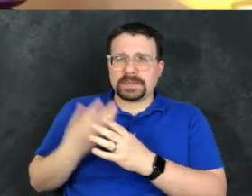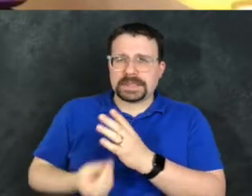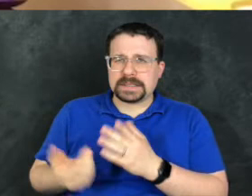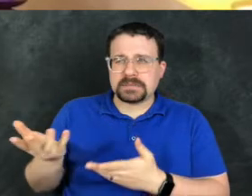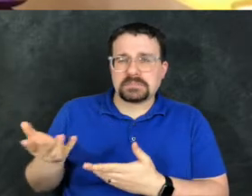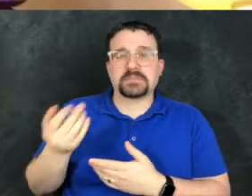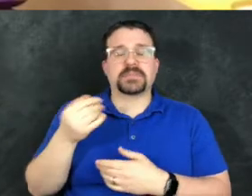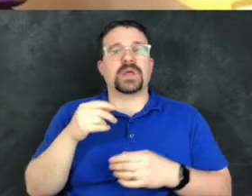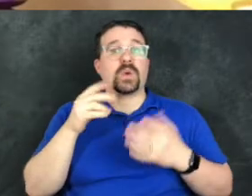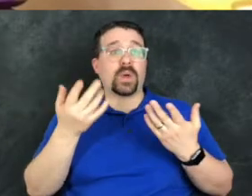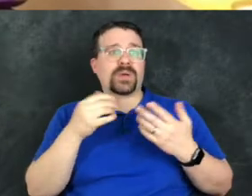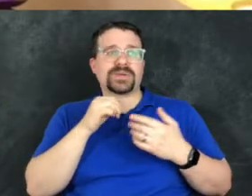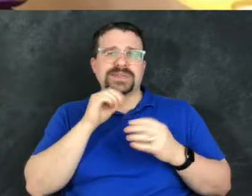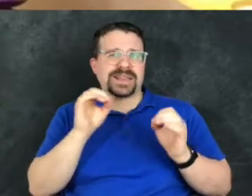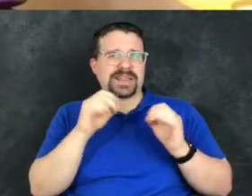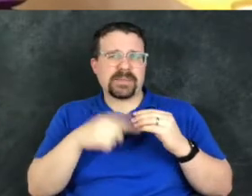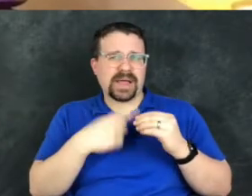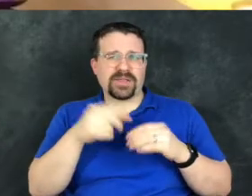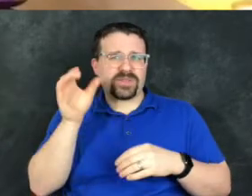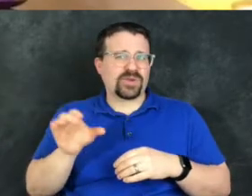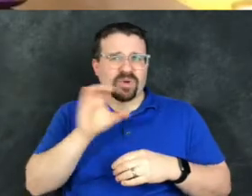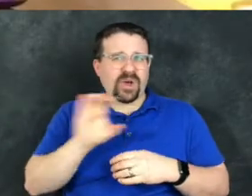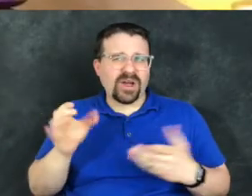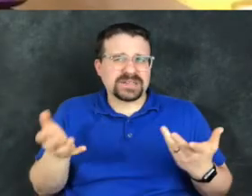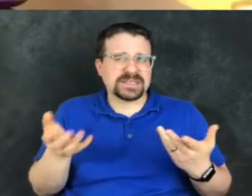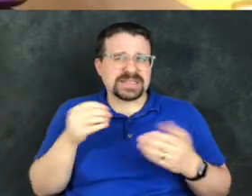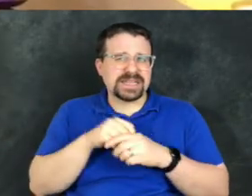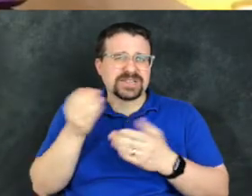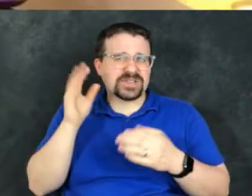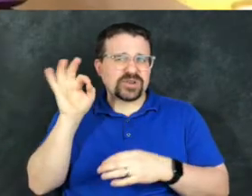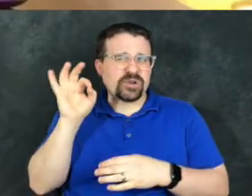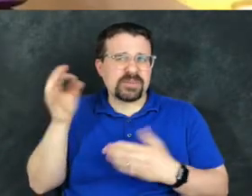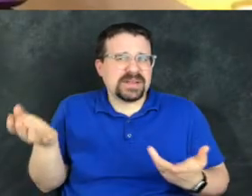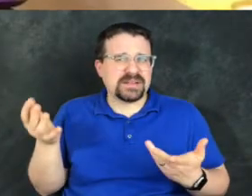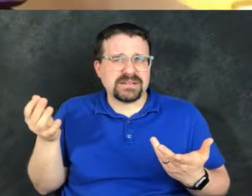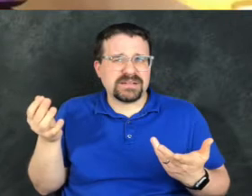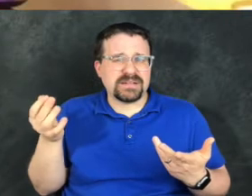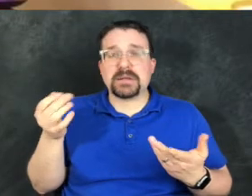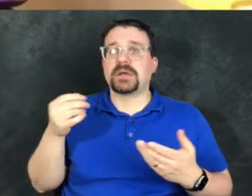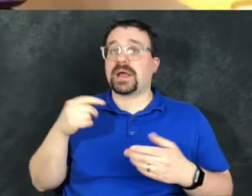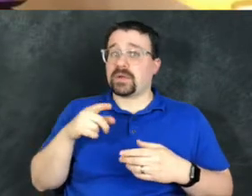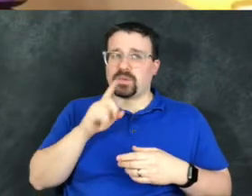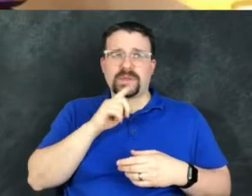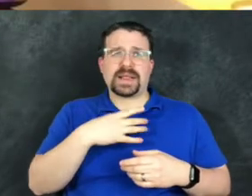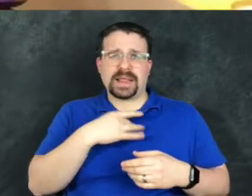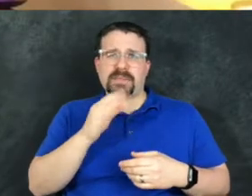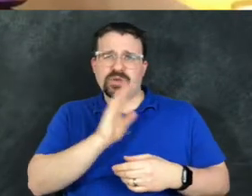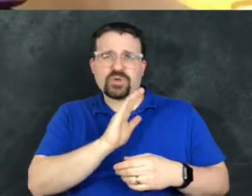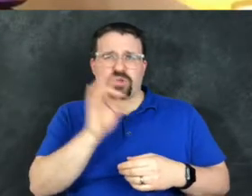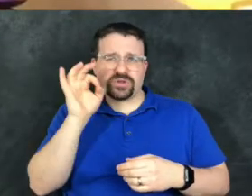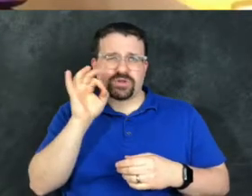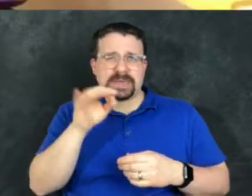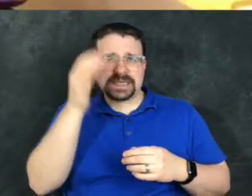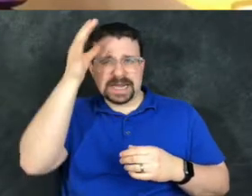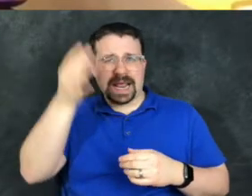I asked, what was missing? He typed, well, there wasn't anything about the cross in the sermon. And what I